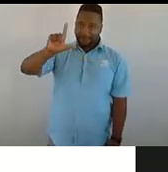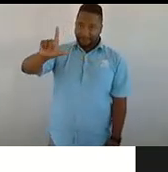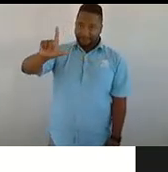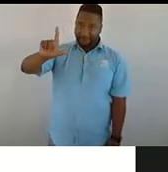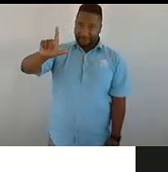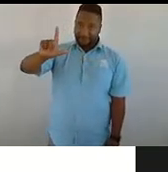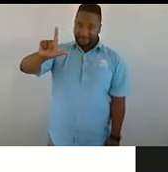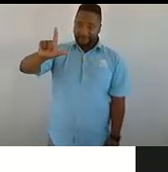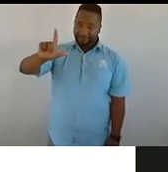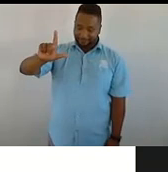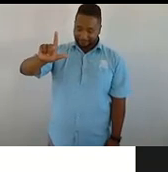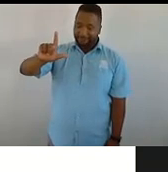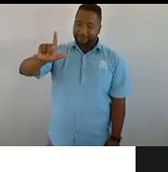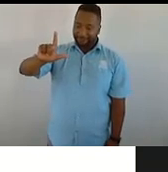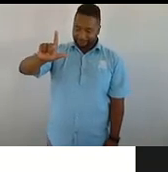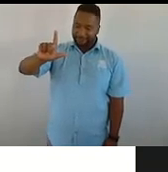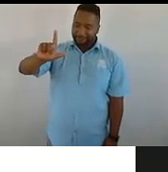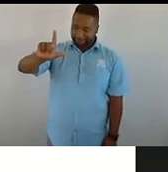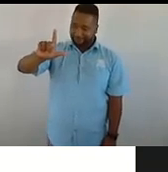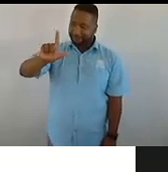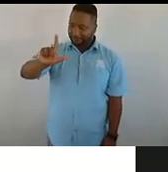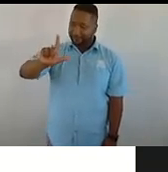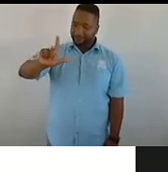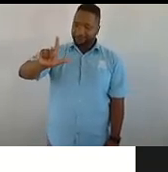And it looks like the L as well, that helps.